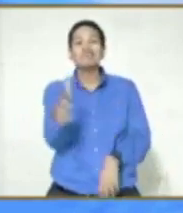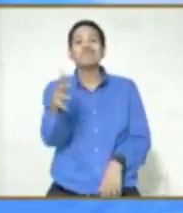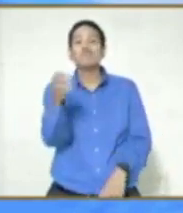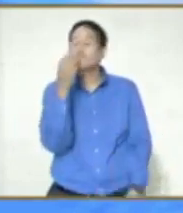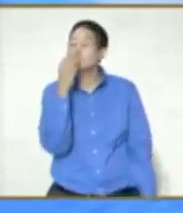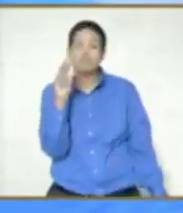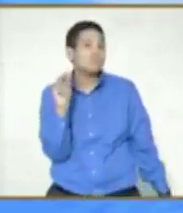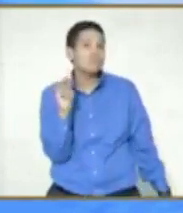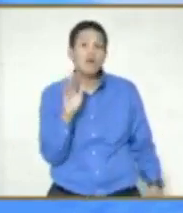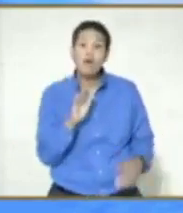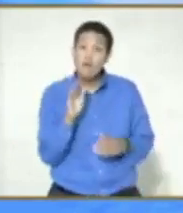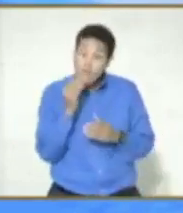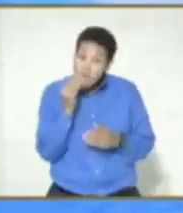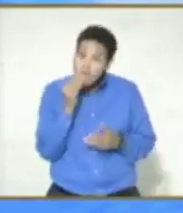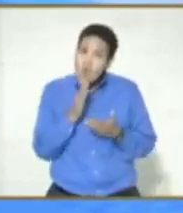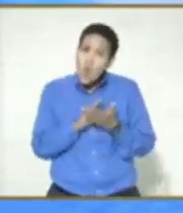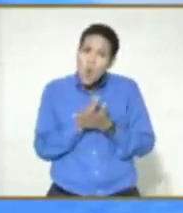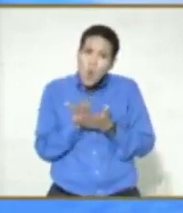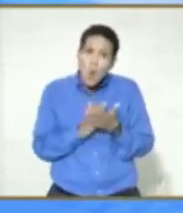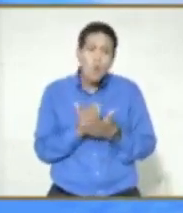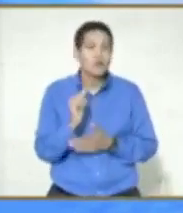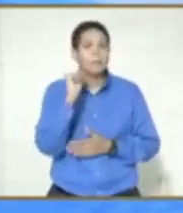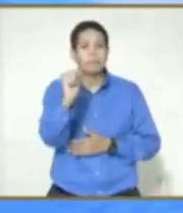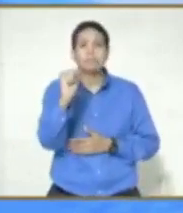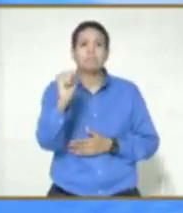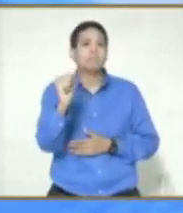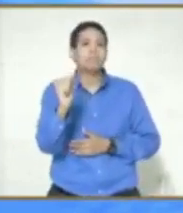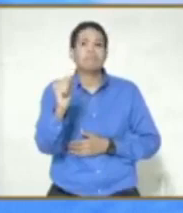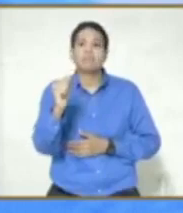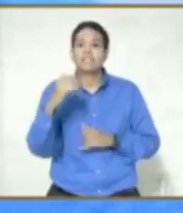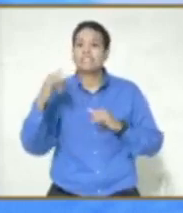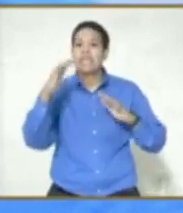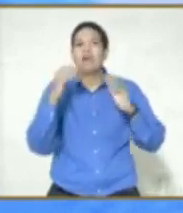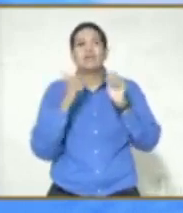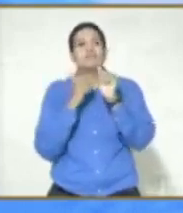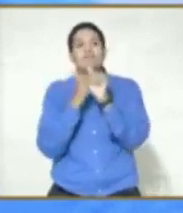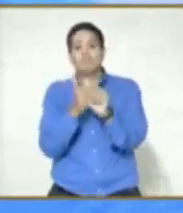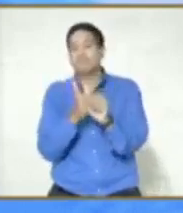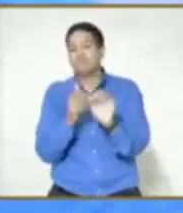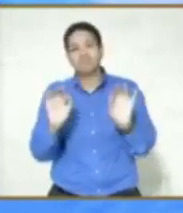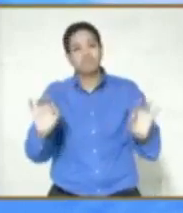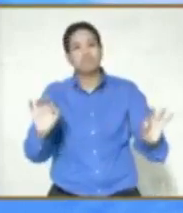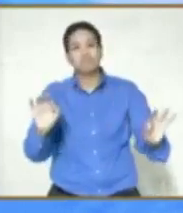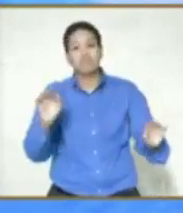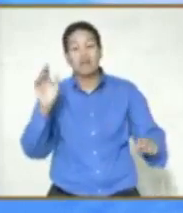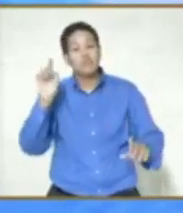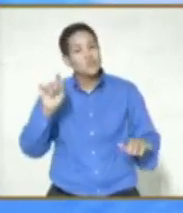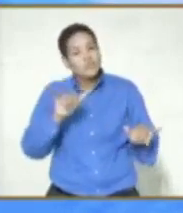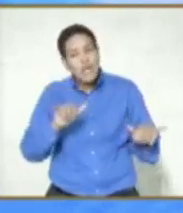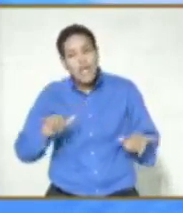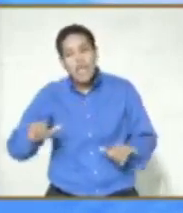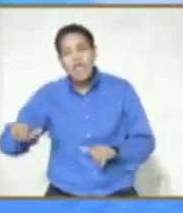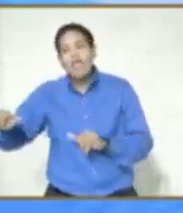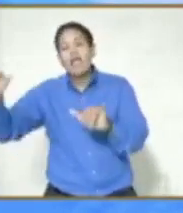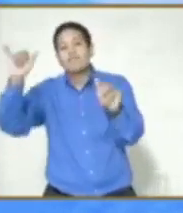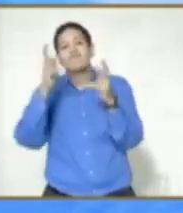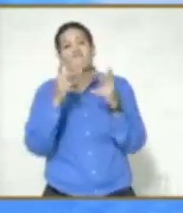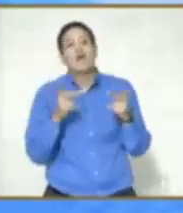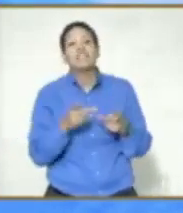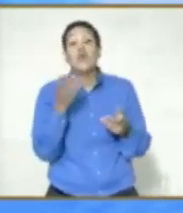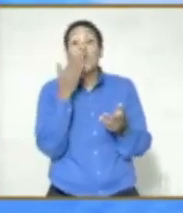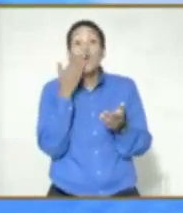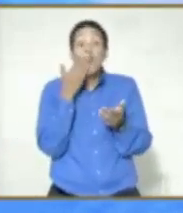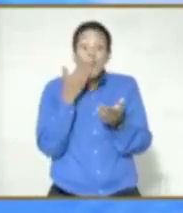that is cooked to a certain standard. Yes. And that is what is supposed to be happening at all of the facilities. It is food that is